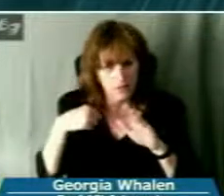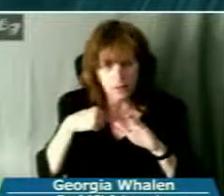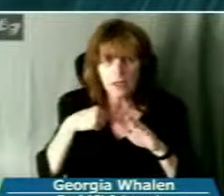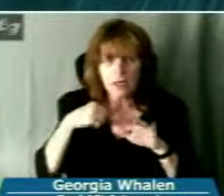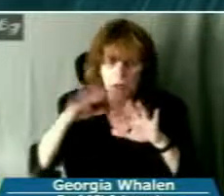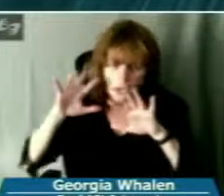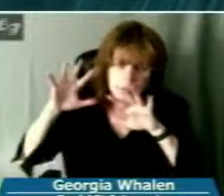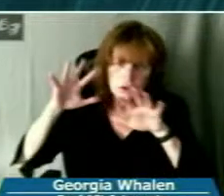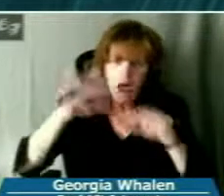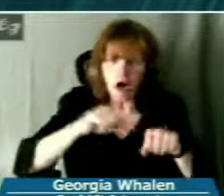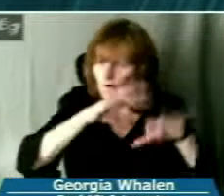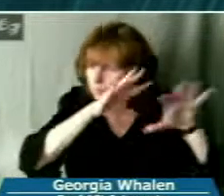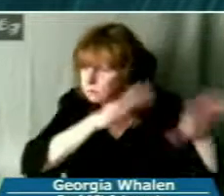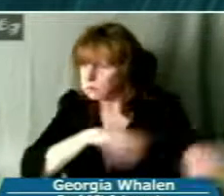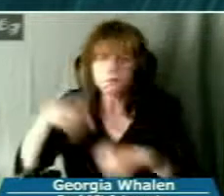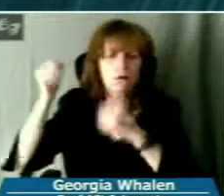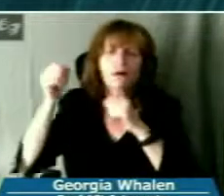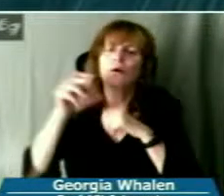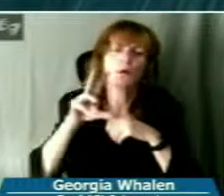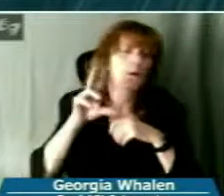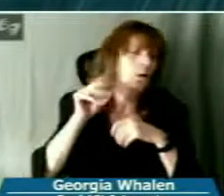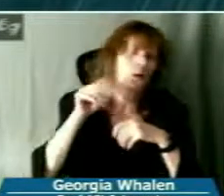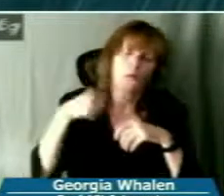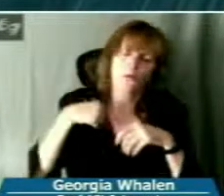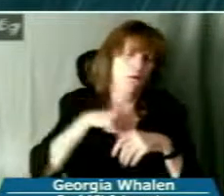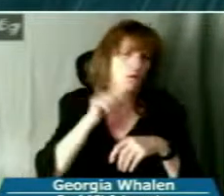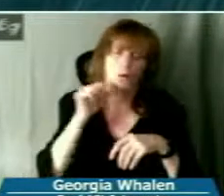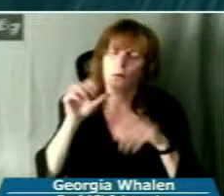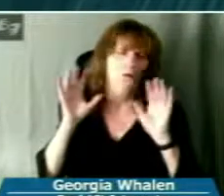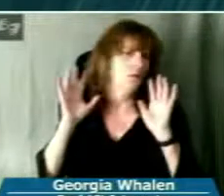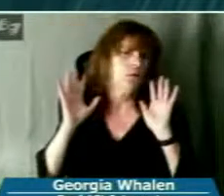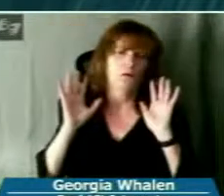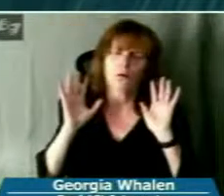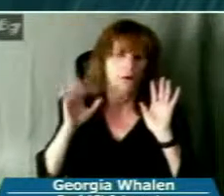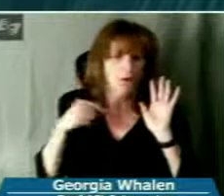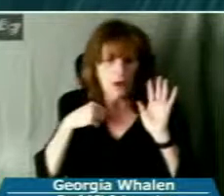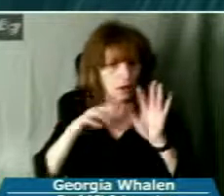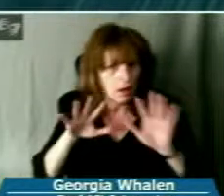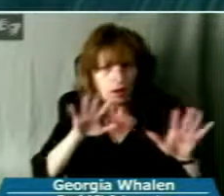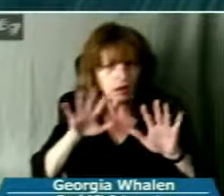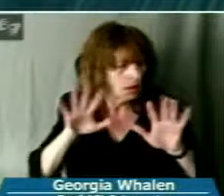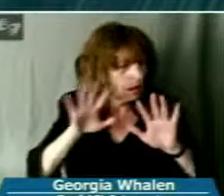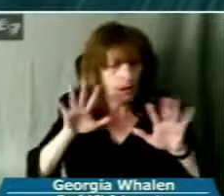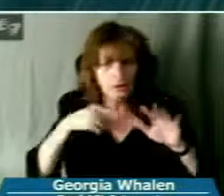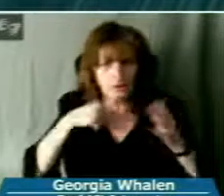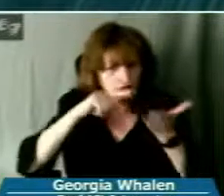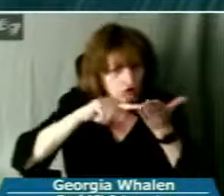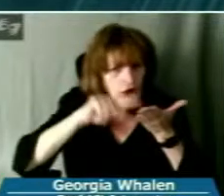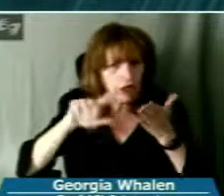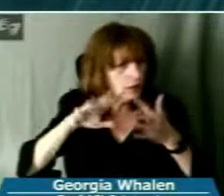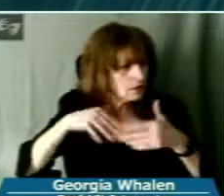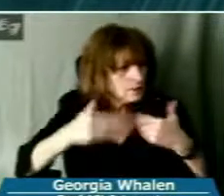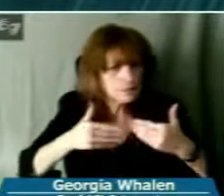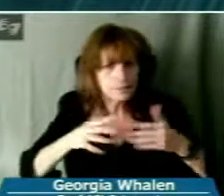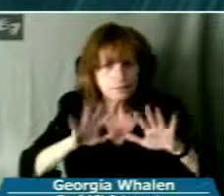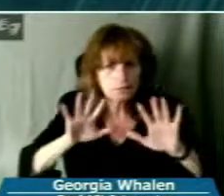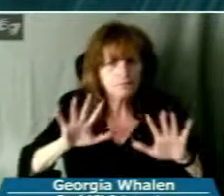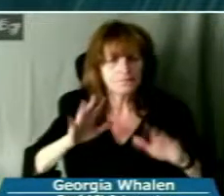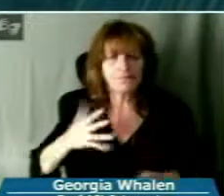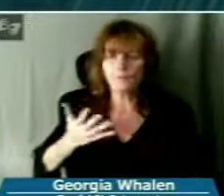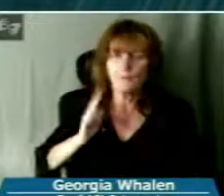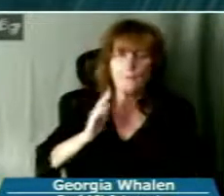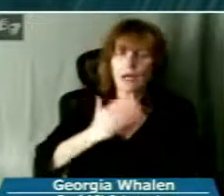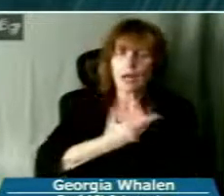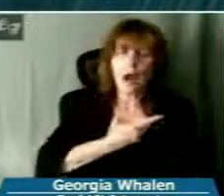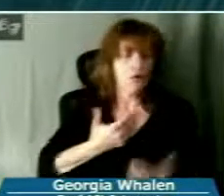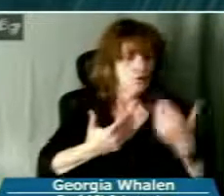in fact, at the tail end of it, when we were leaving, having done checks and everything else, it was not our job to secure